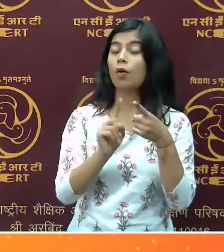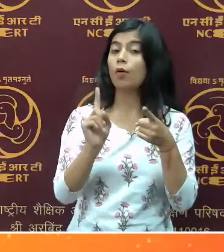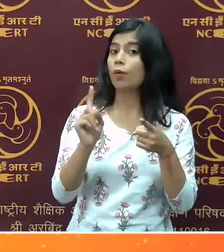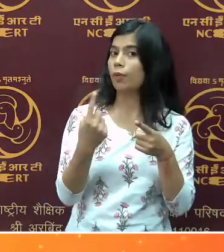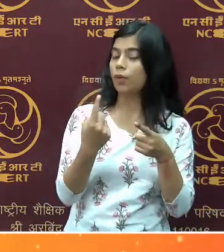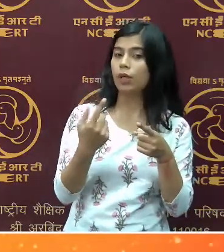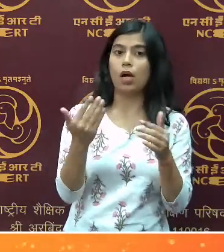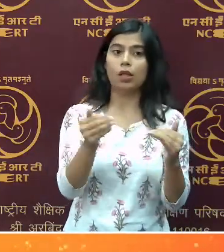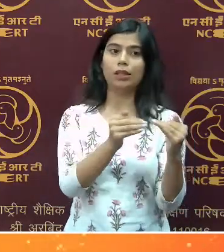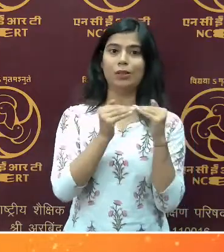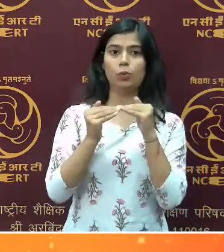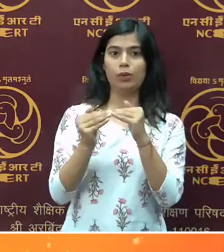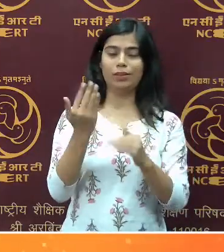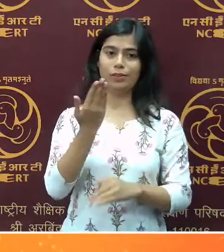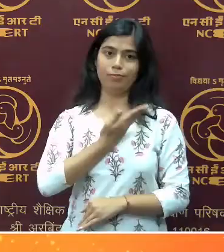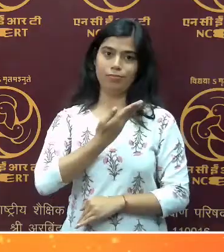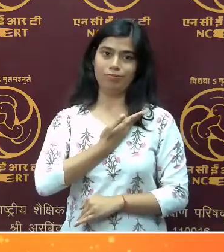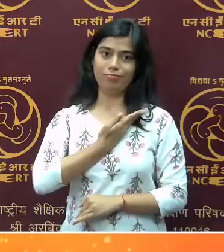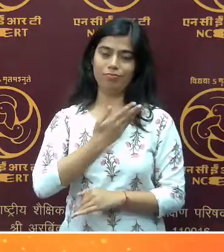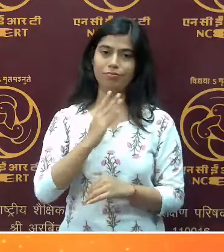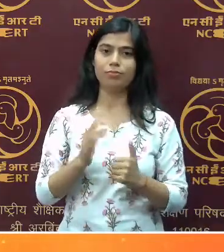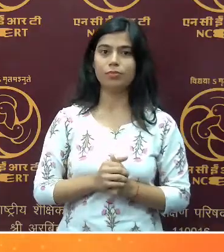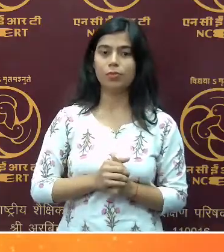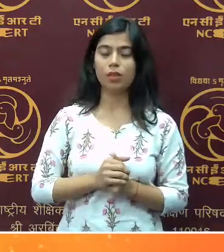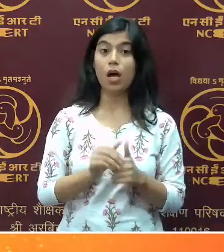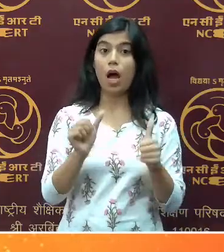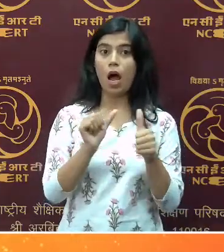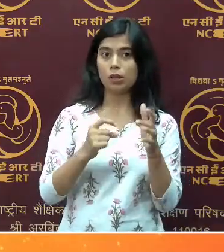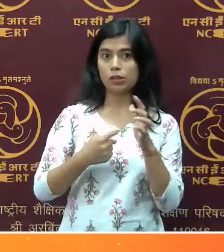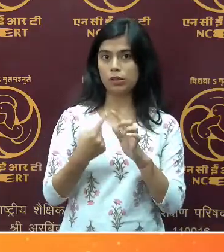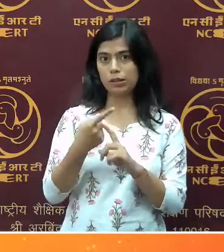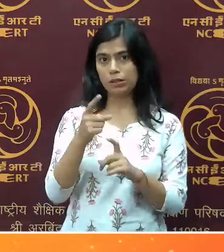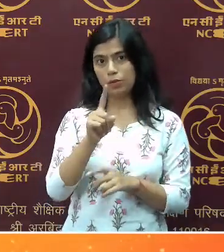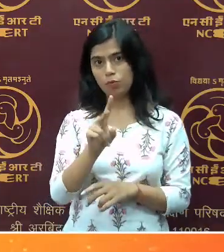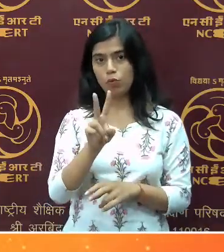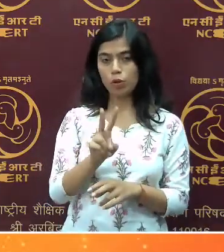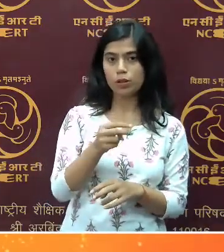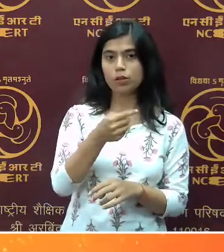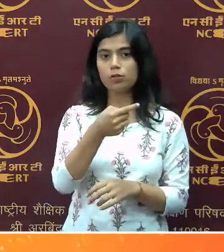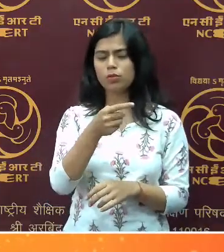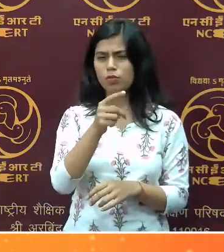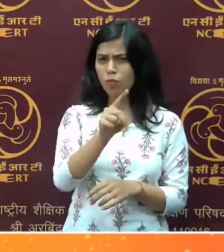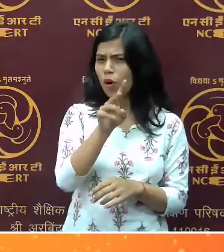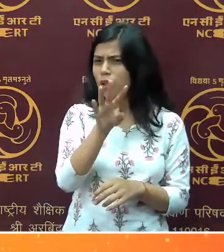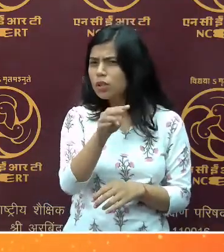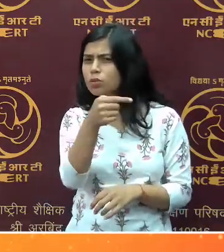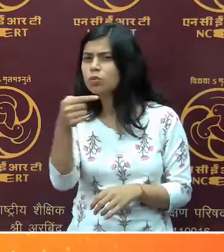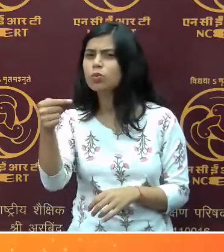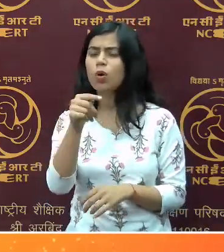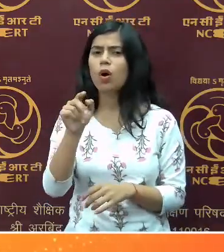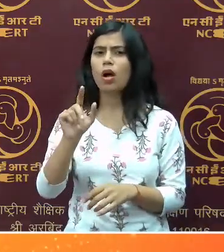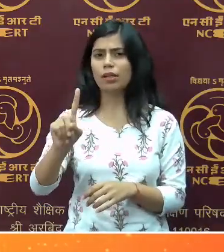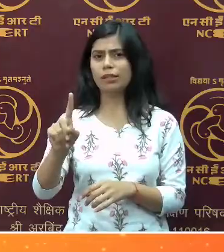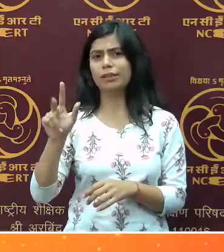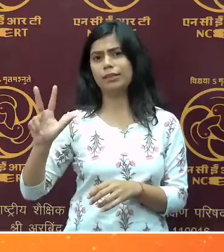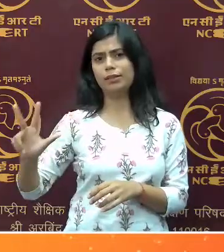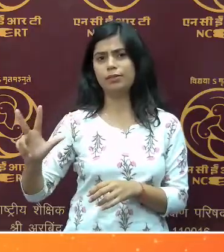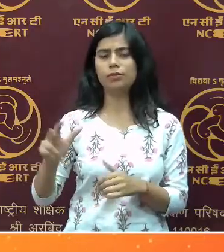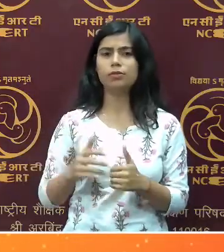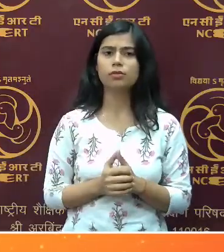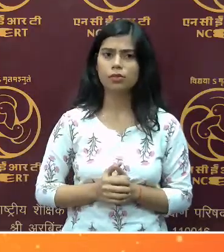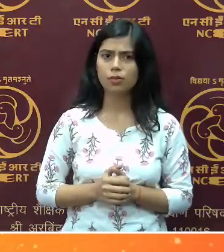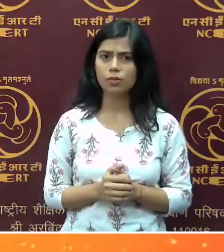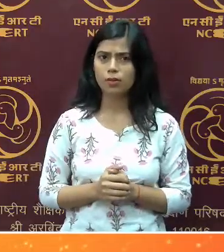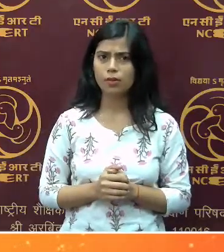right to equality, which reads from Article 14 to Article 18. Now, in our country, we the